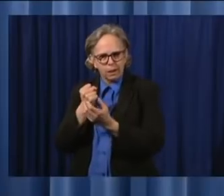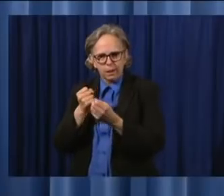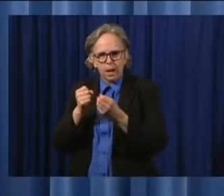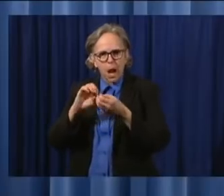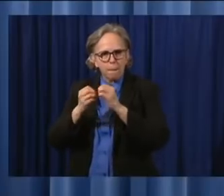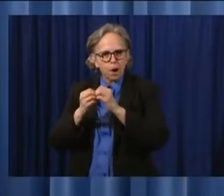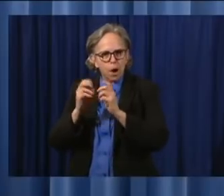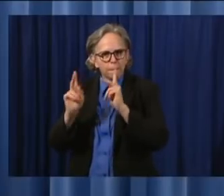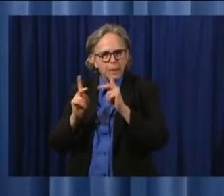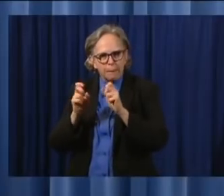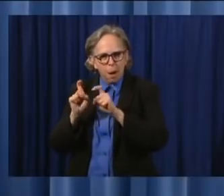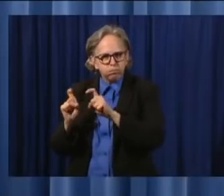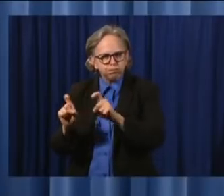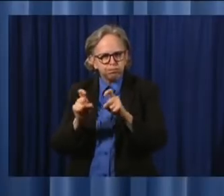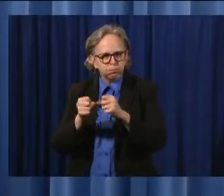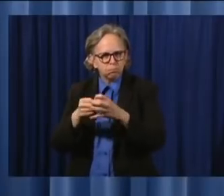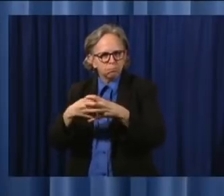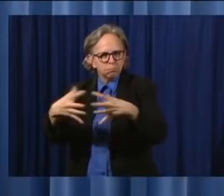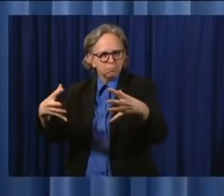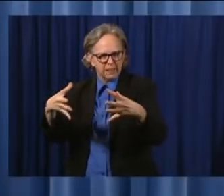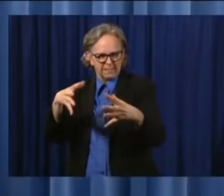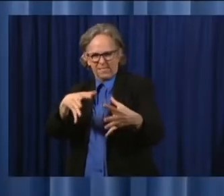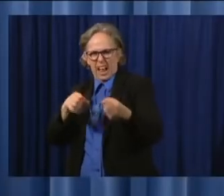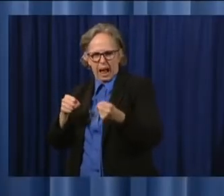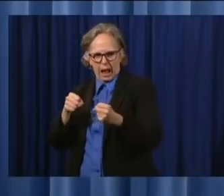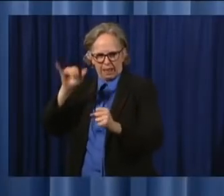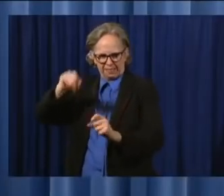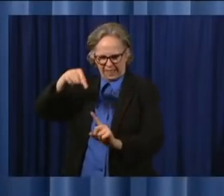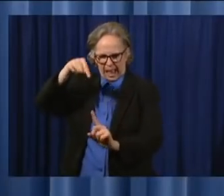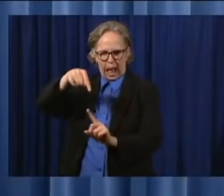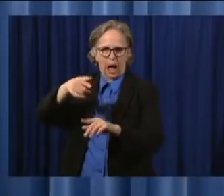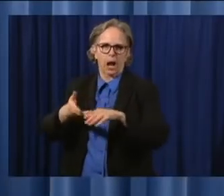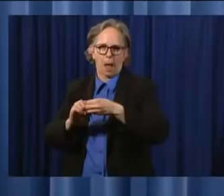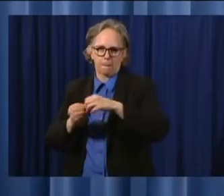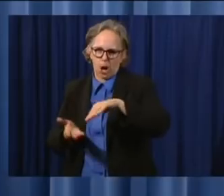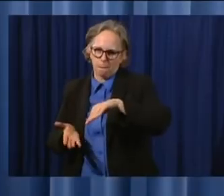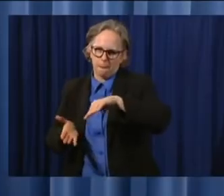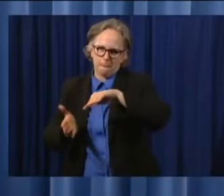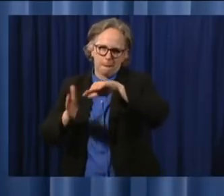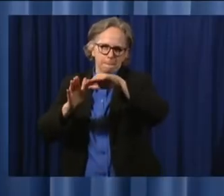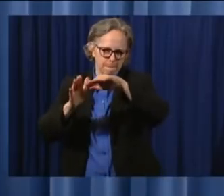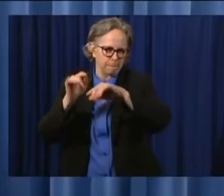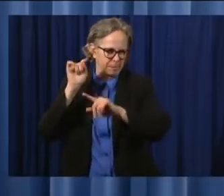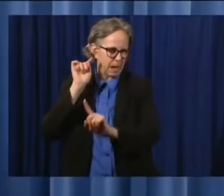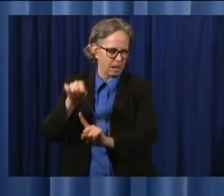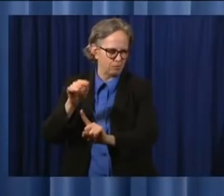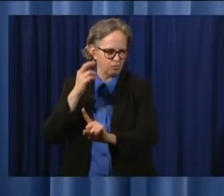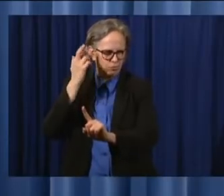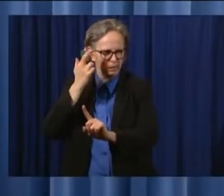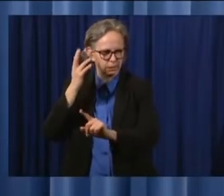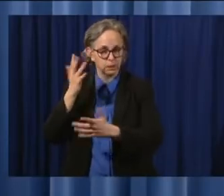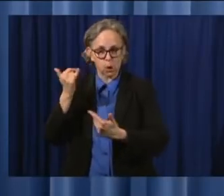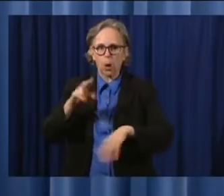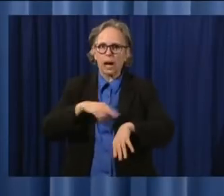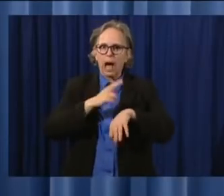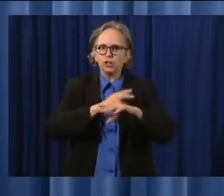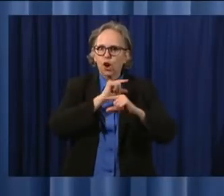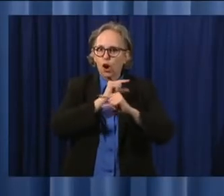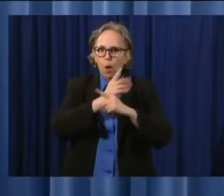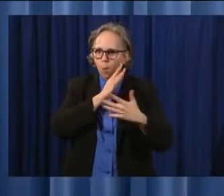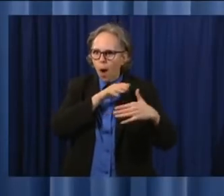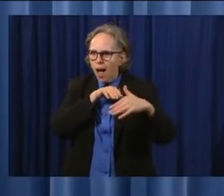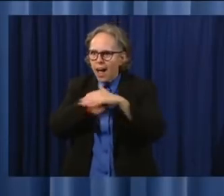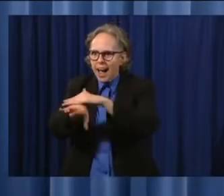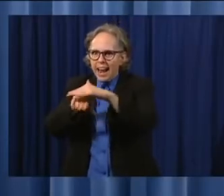that capacity up. And, as the guard goes out, our testing is going to have to continue that